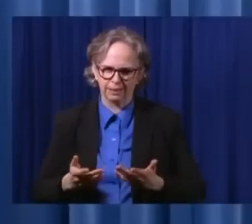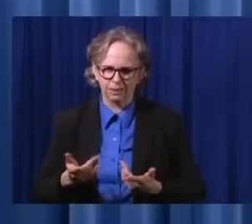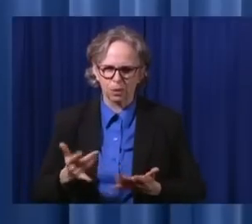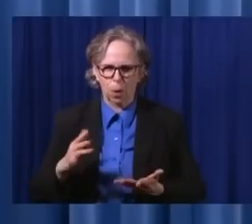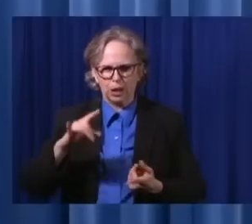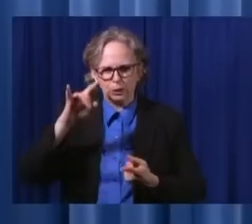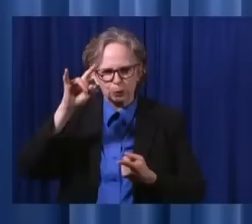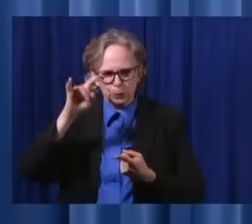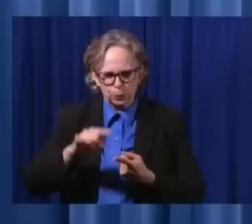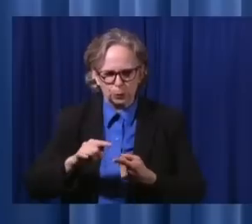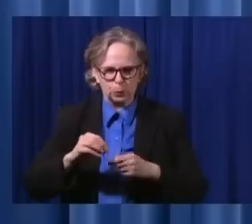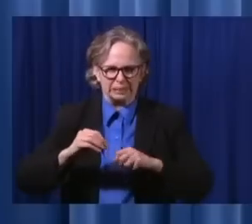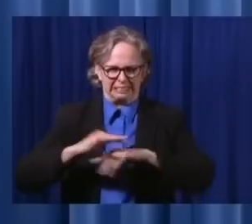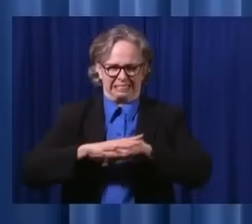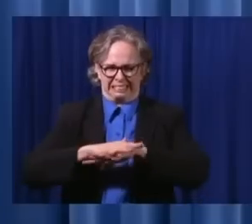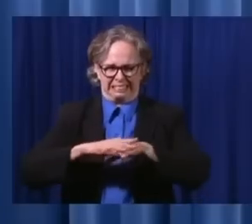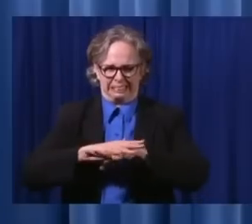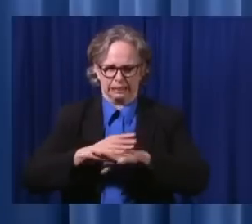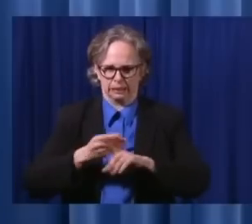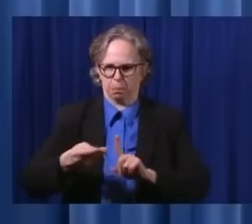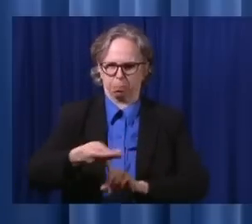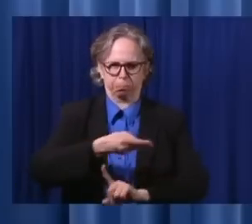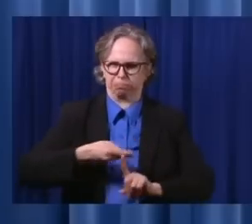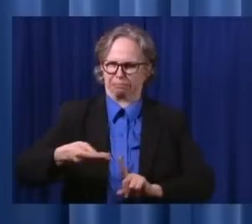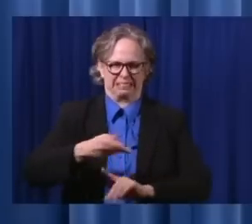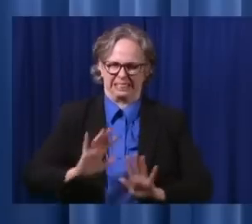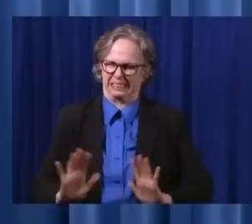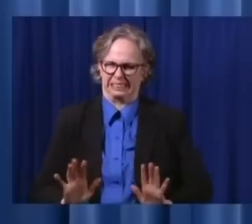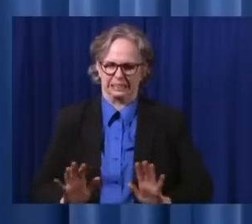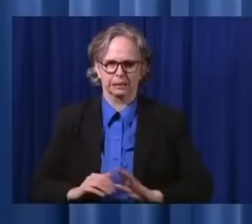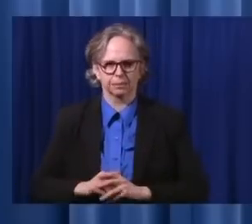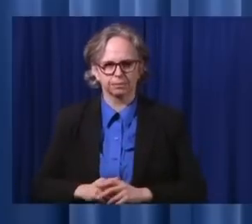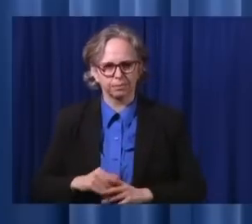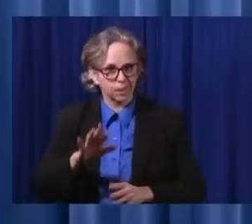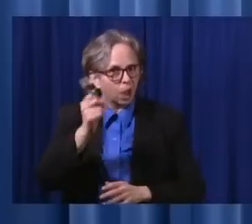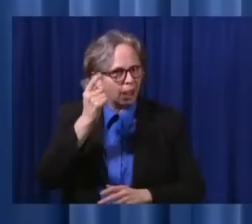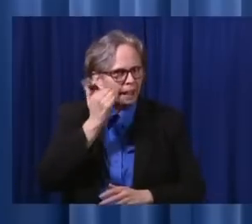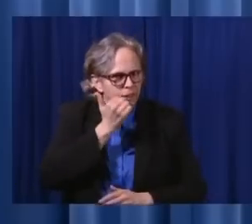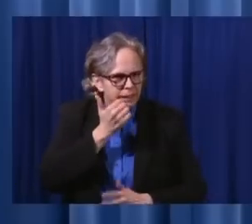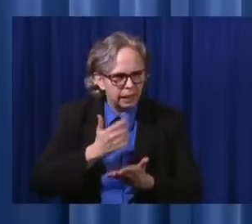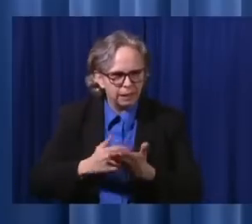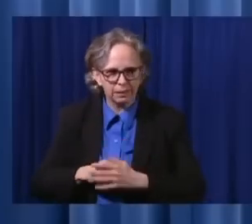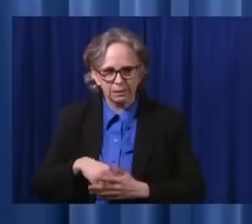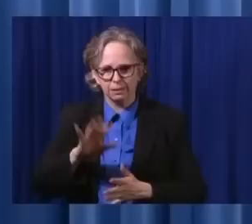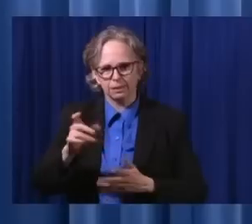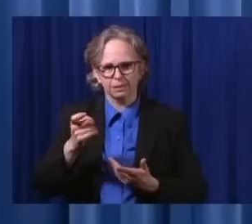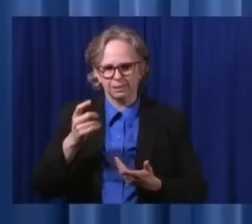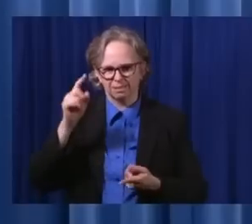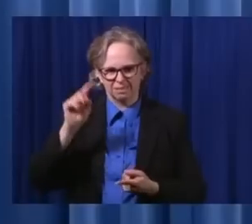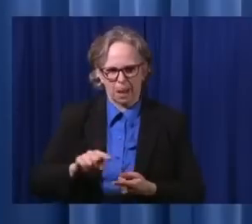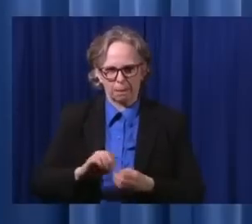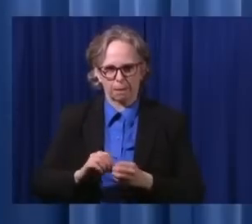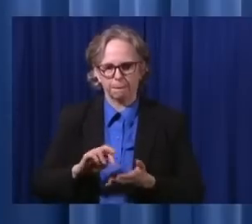other each day. So we recognized the importance of